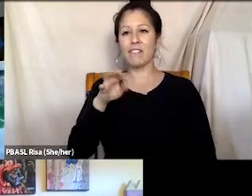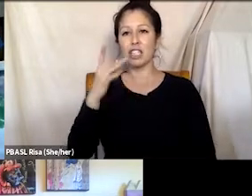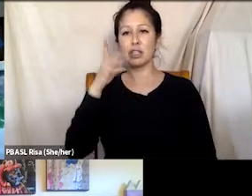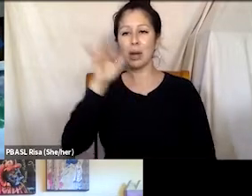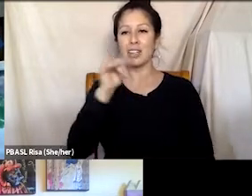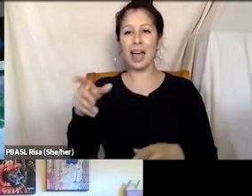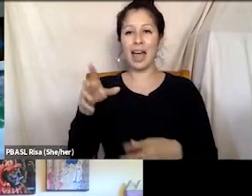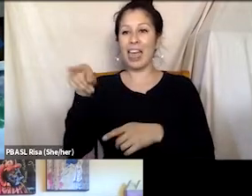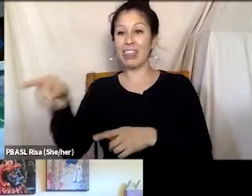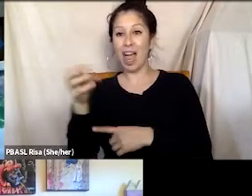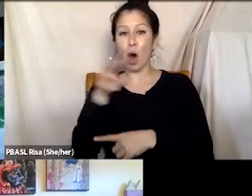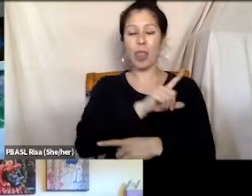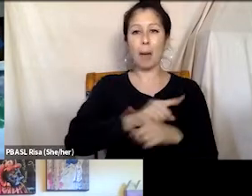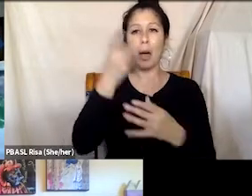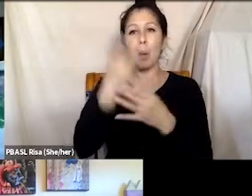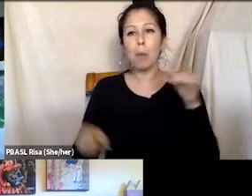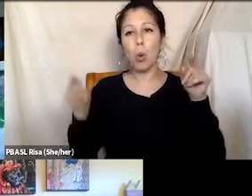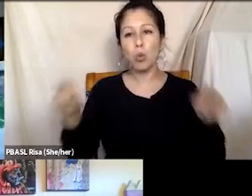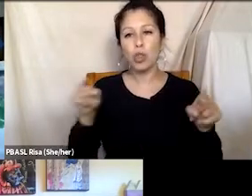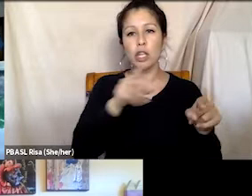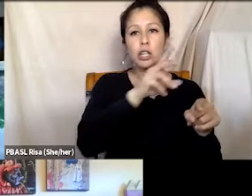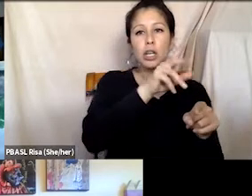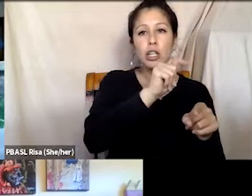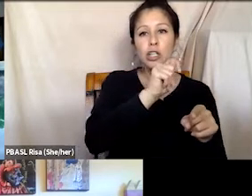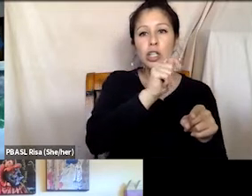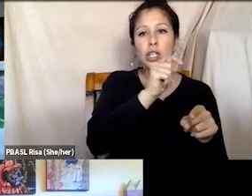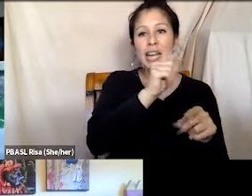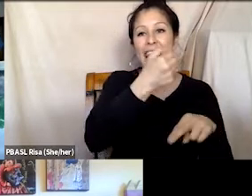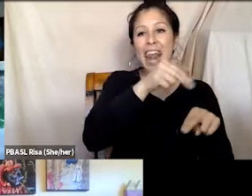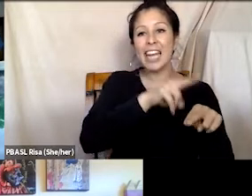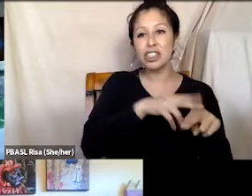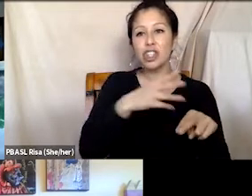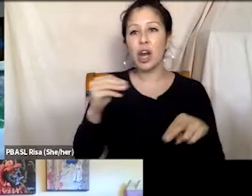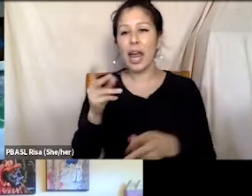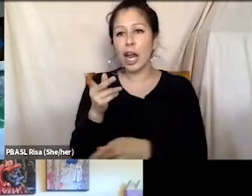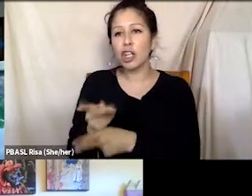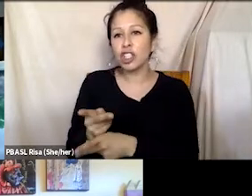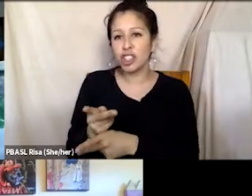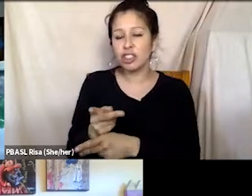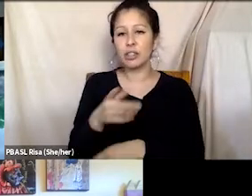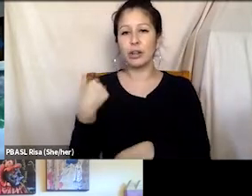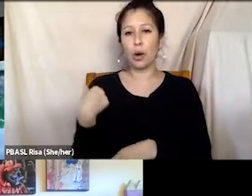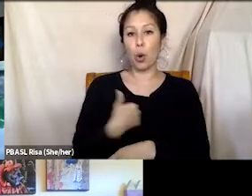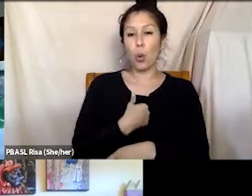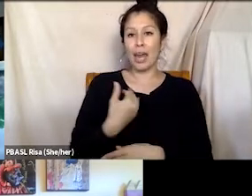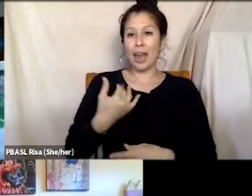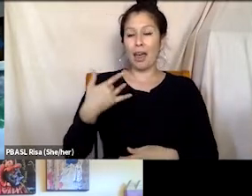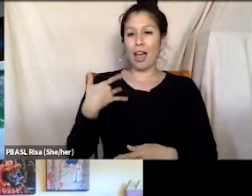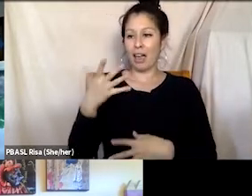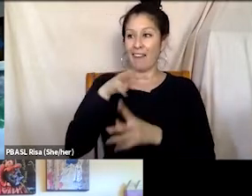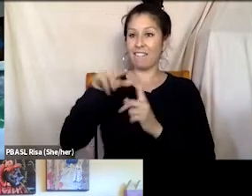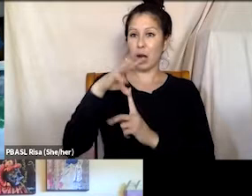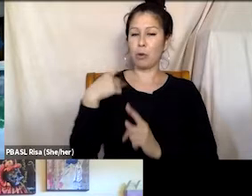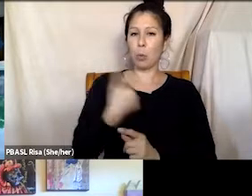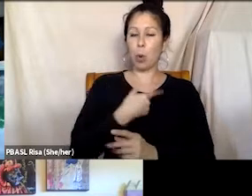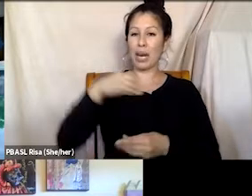both. And so we are not only the product of our current environment, but we carry within ourselves an inheritance